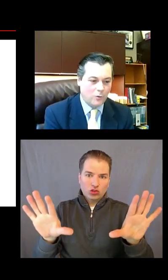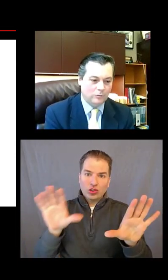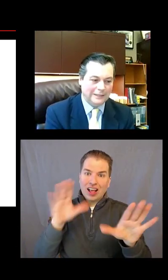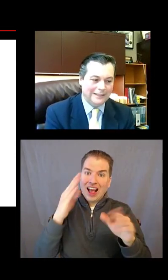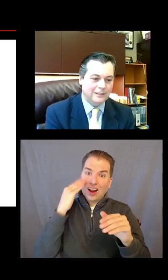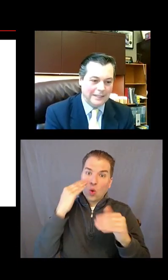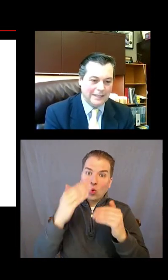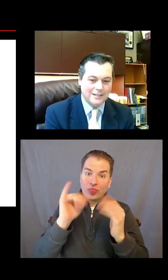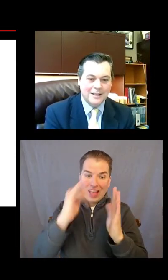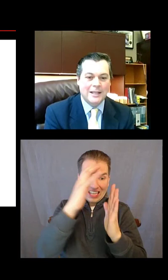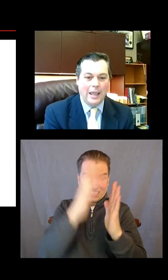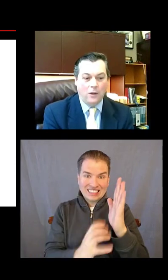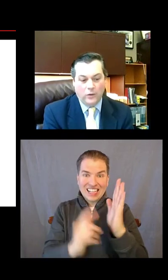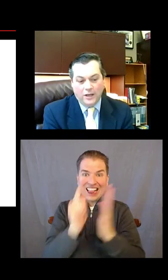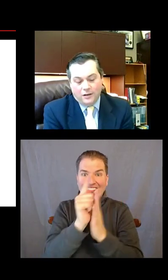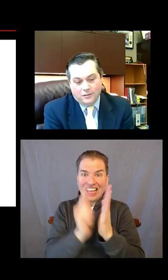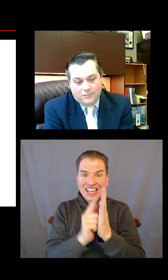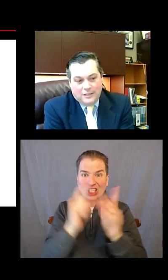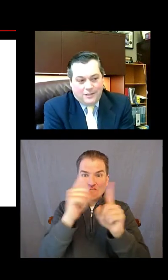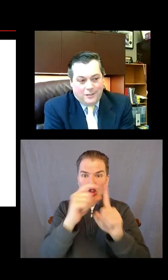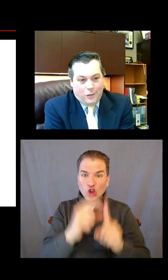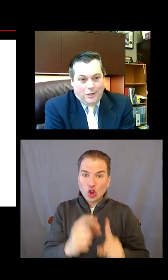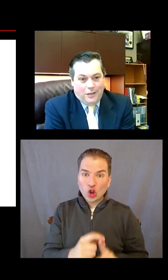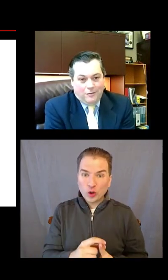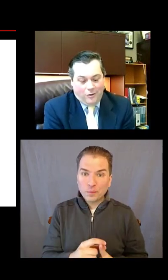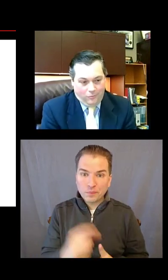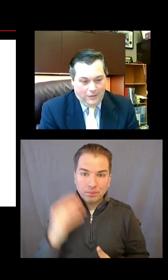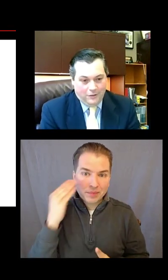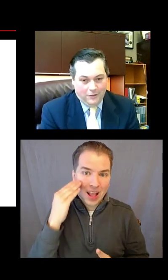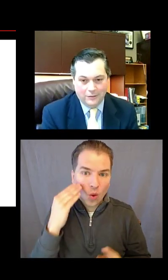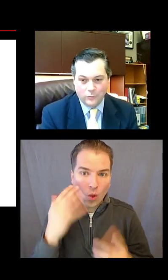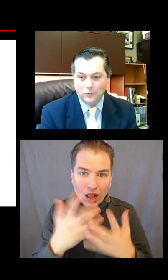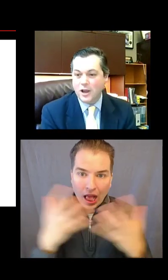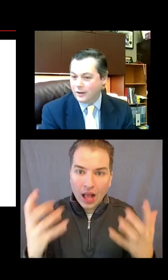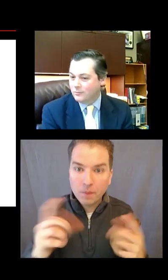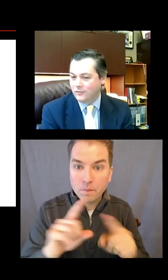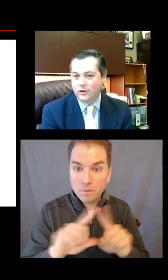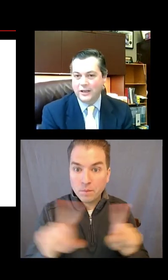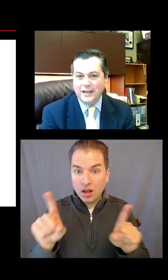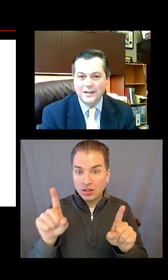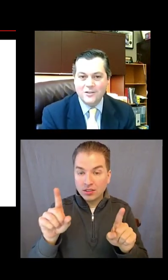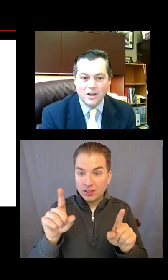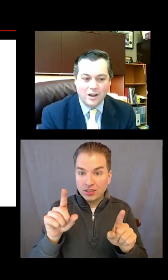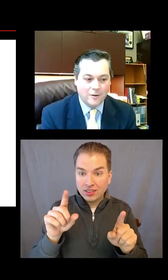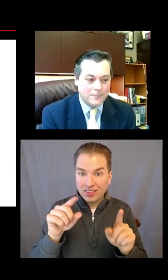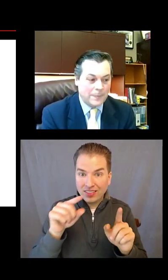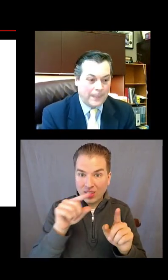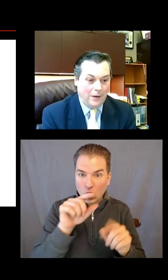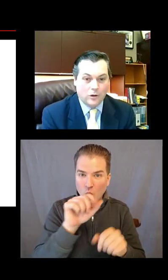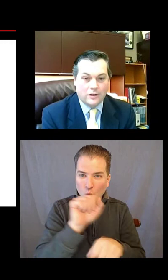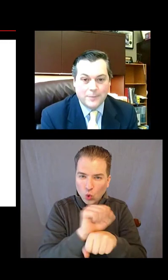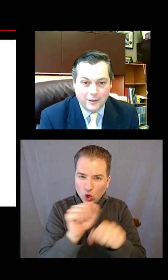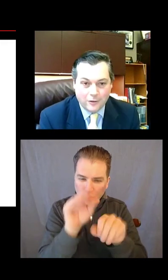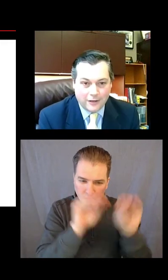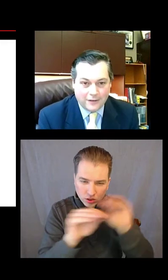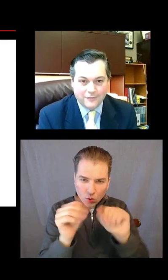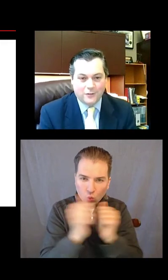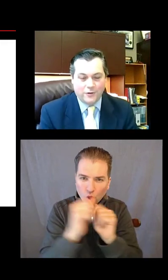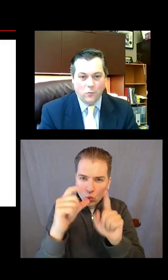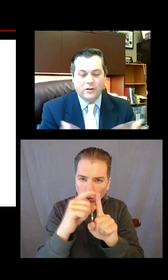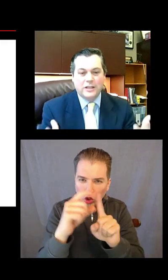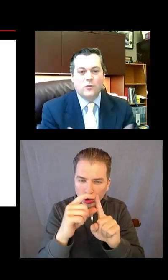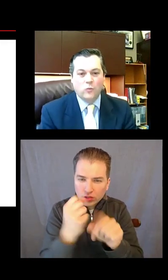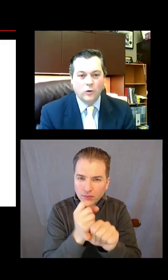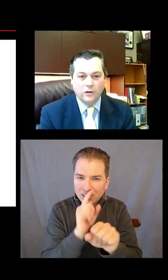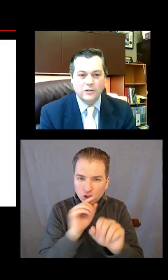quote unquote legalese. And we are, you know, as we were talking before getting onto the call, I work at the Paragraph